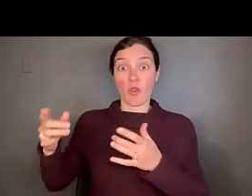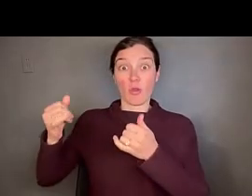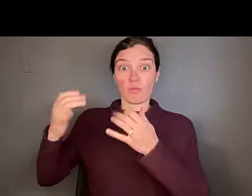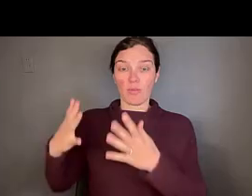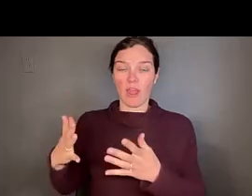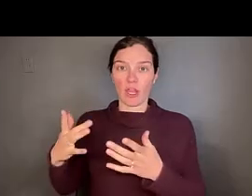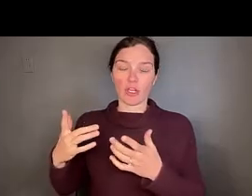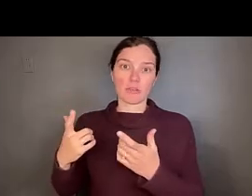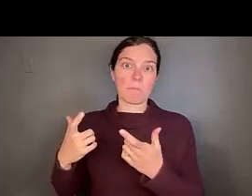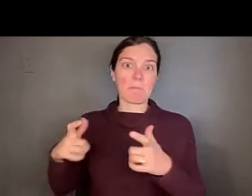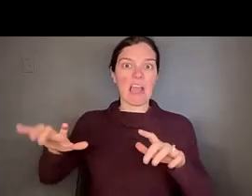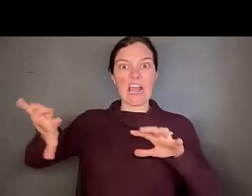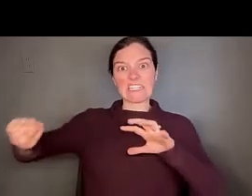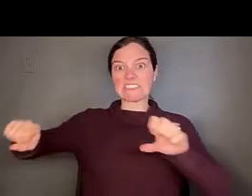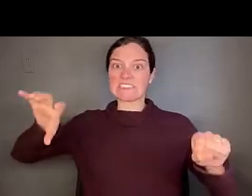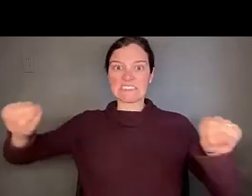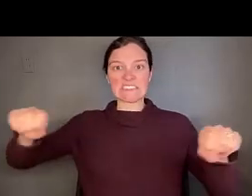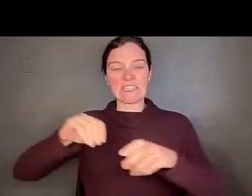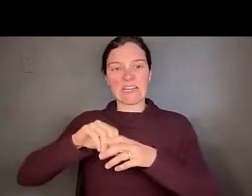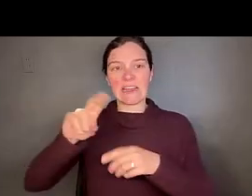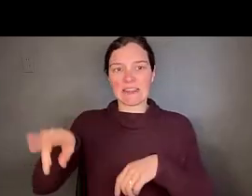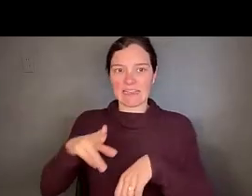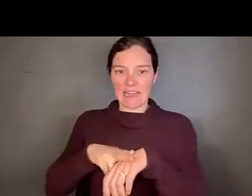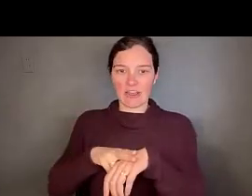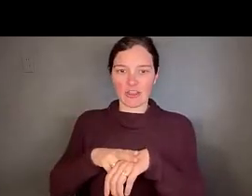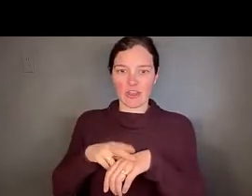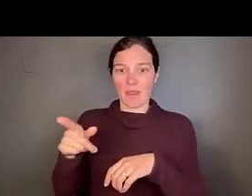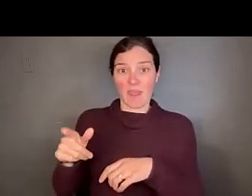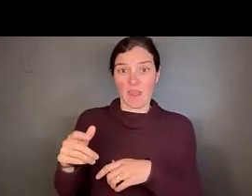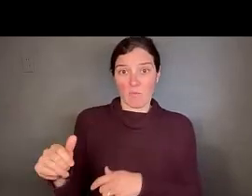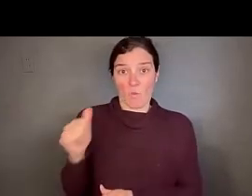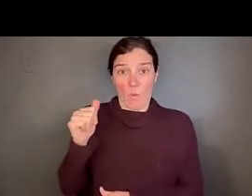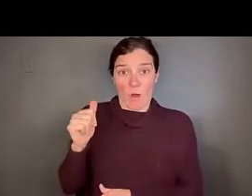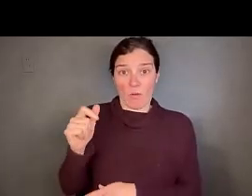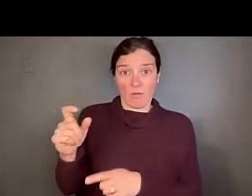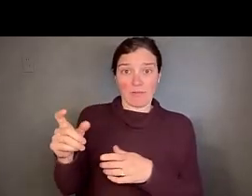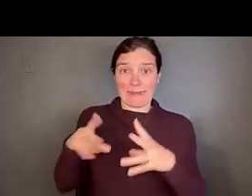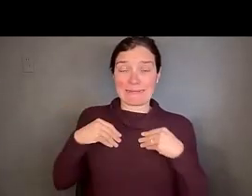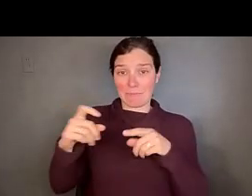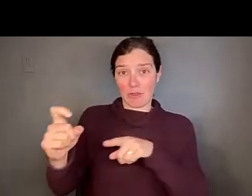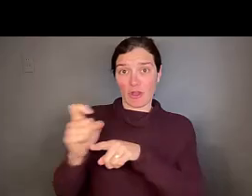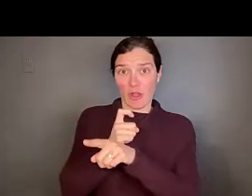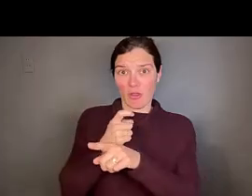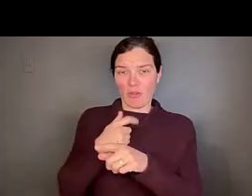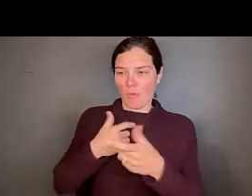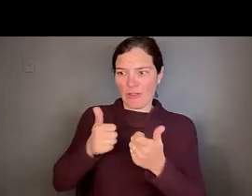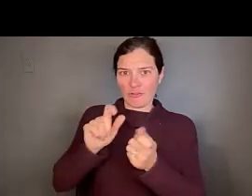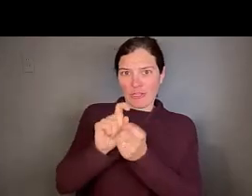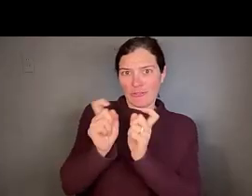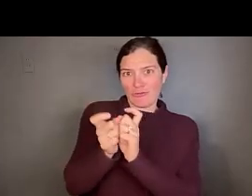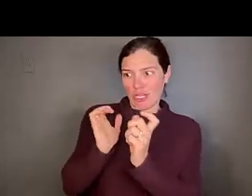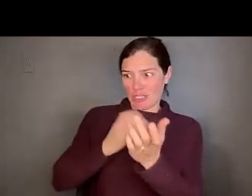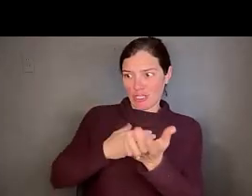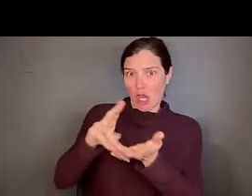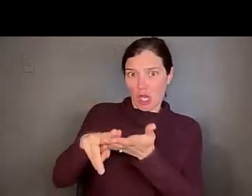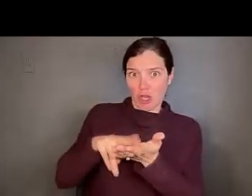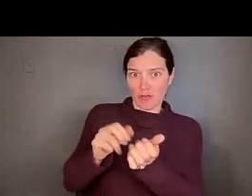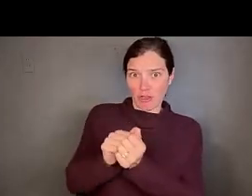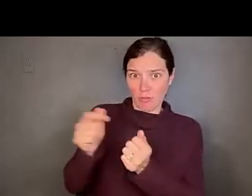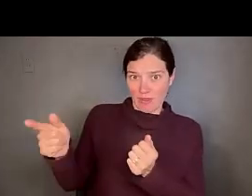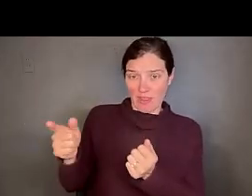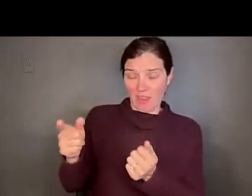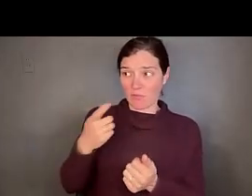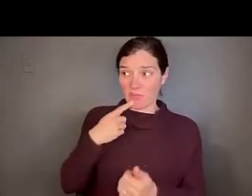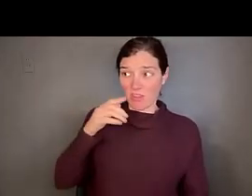big nationally, and they're not taking your calls. And so we've tried to adjust our contracts with them that I'd signed to